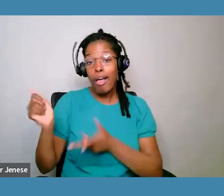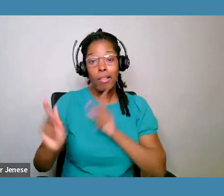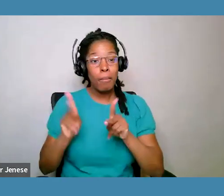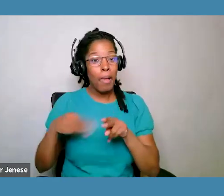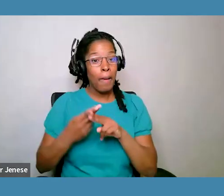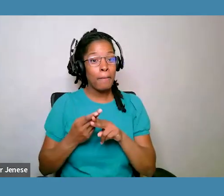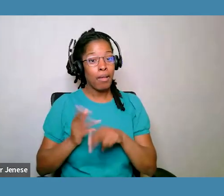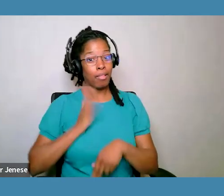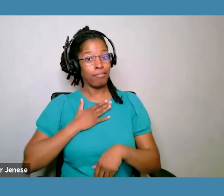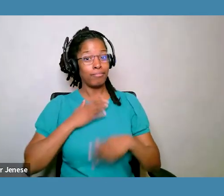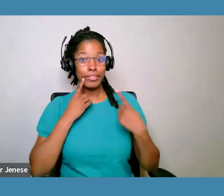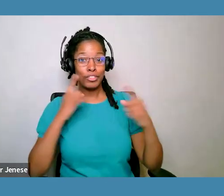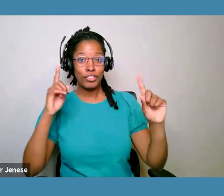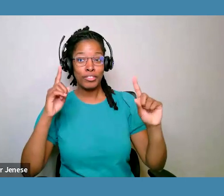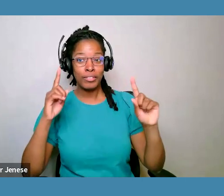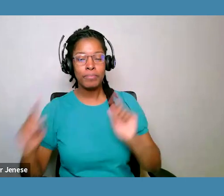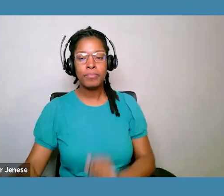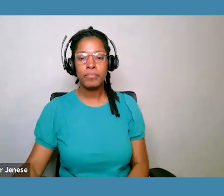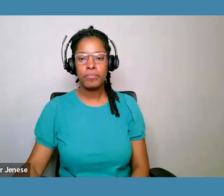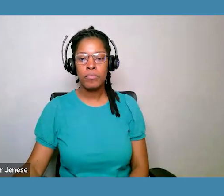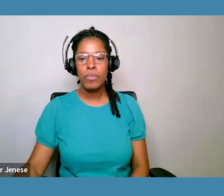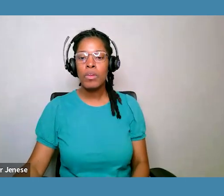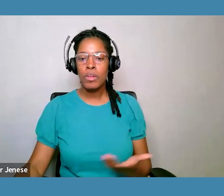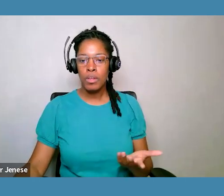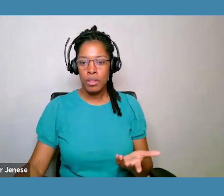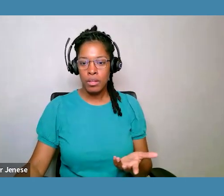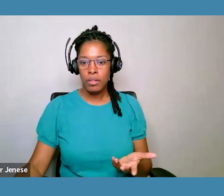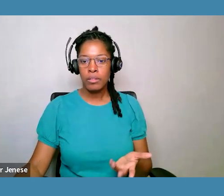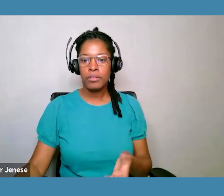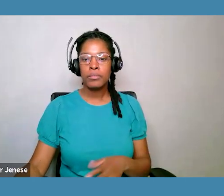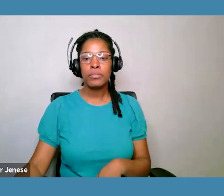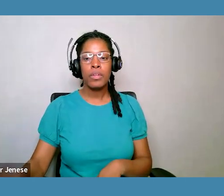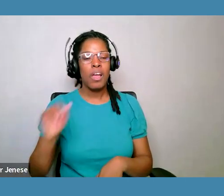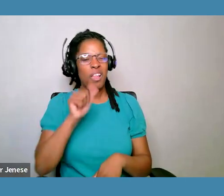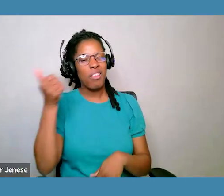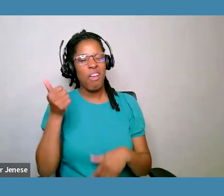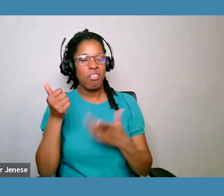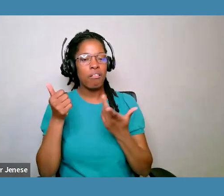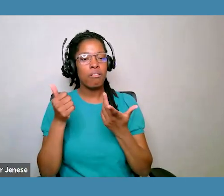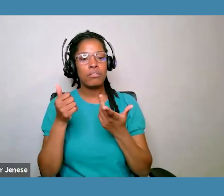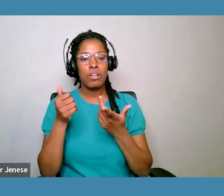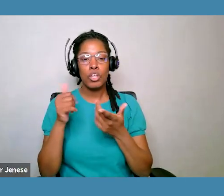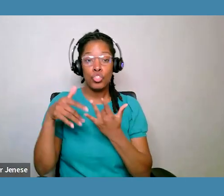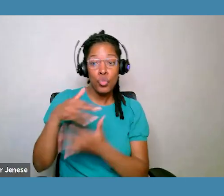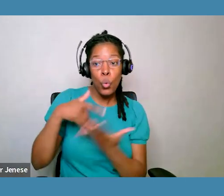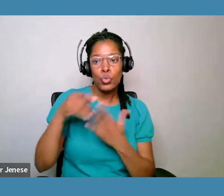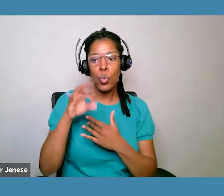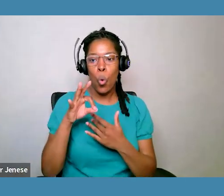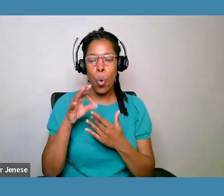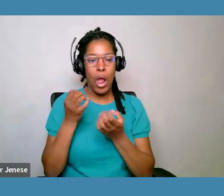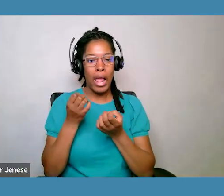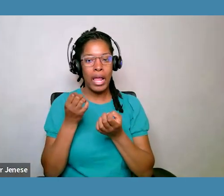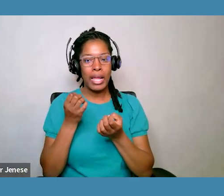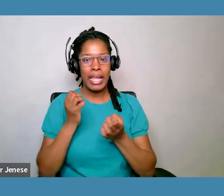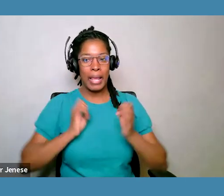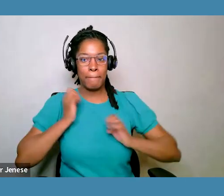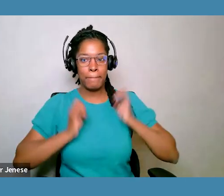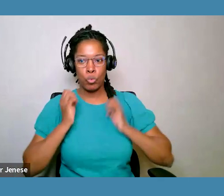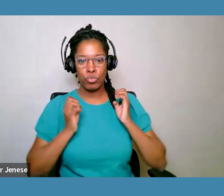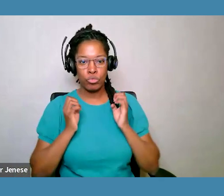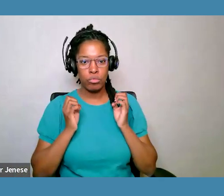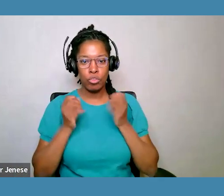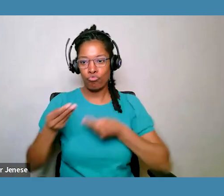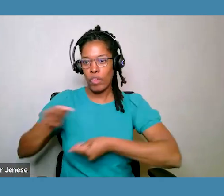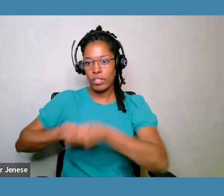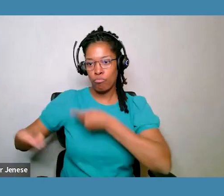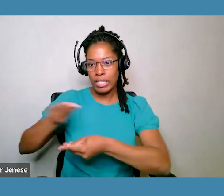thing. Another factor is the lack of social or emotional reciprocity, or the marked impairment